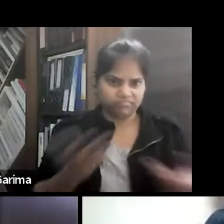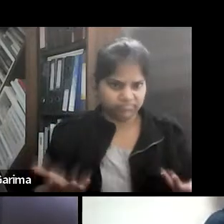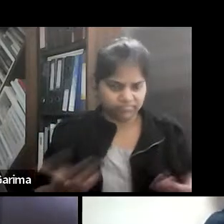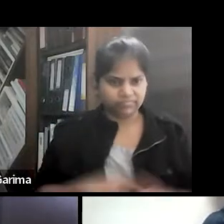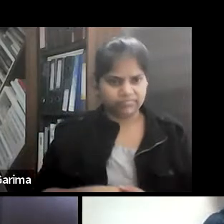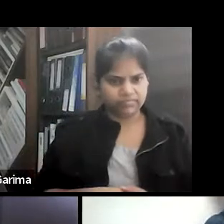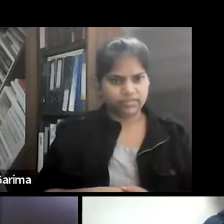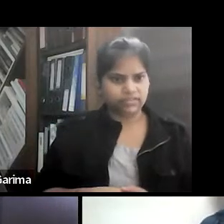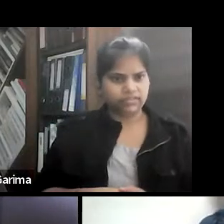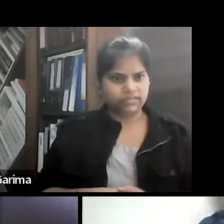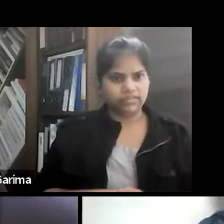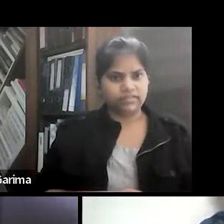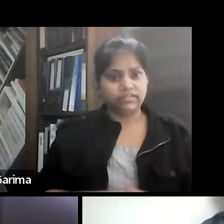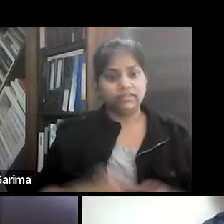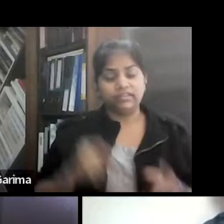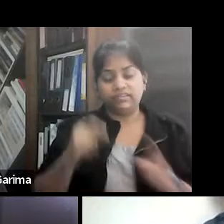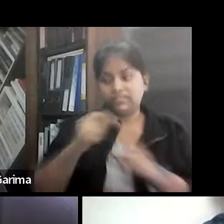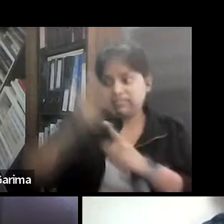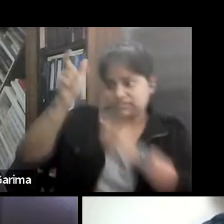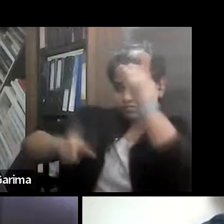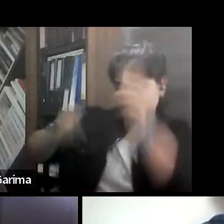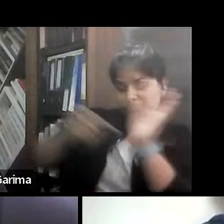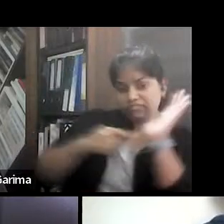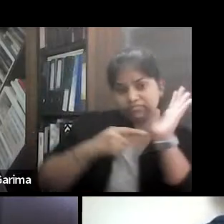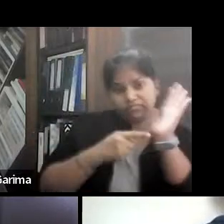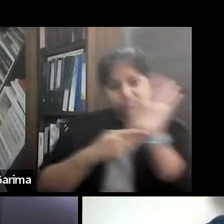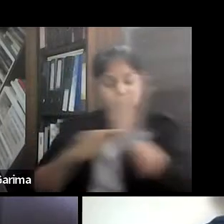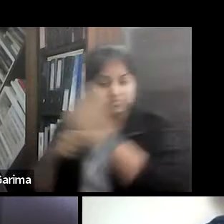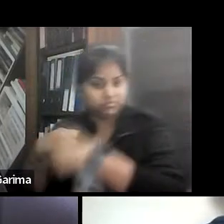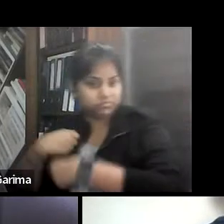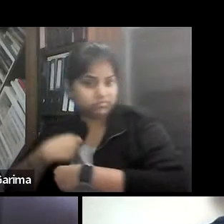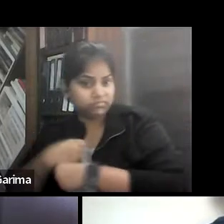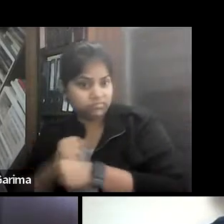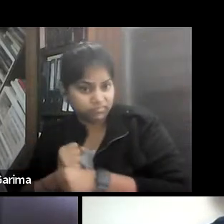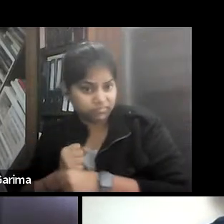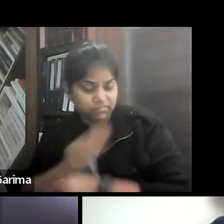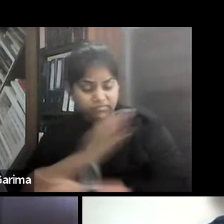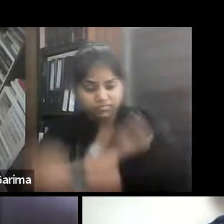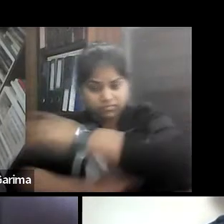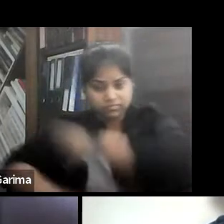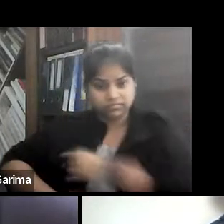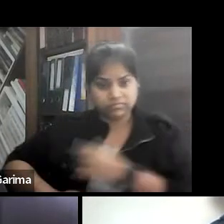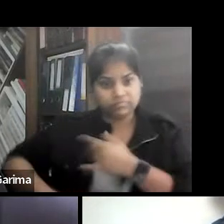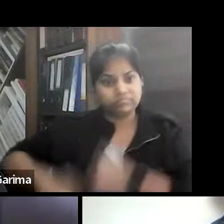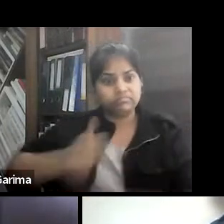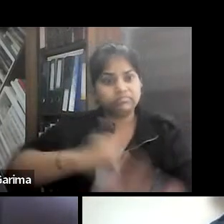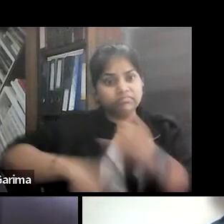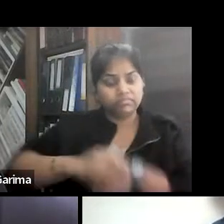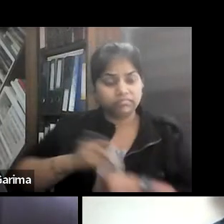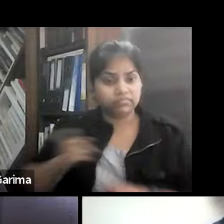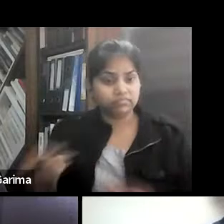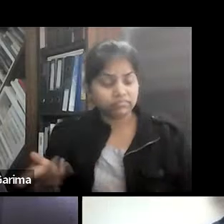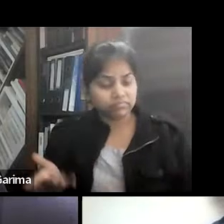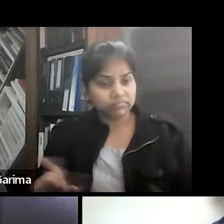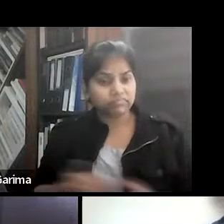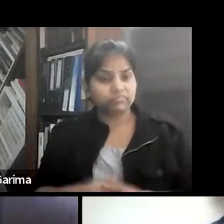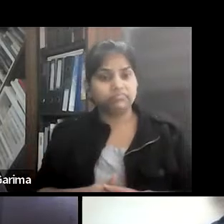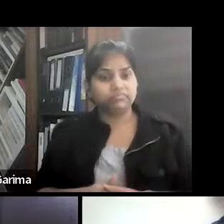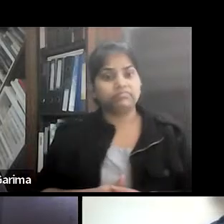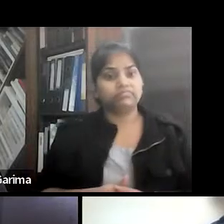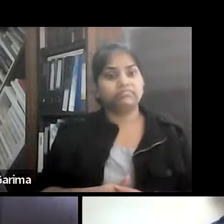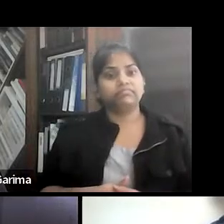to create a public image of the disabled elite athletes, and also they show, the